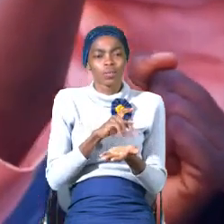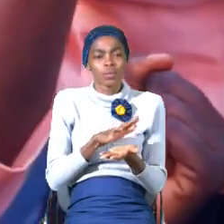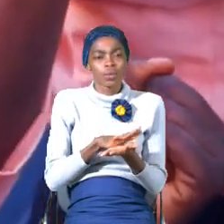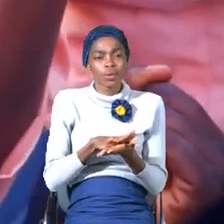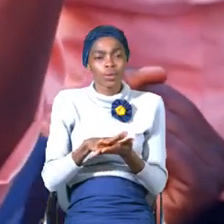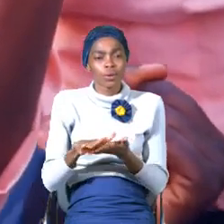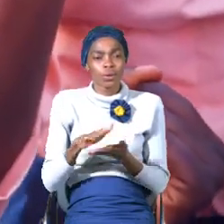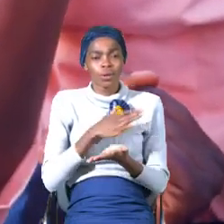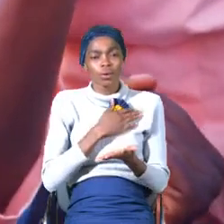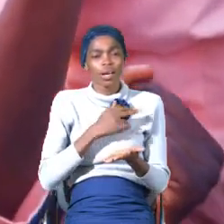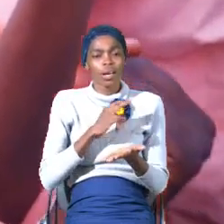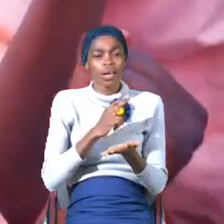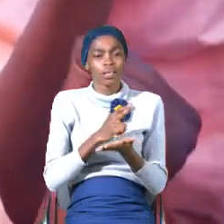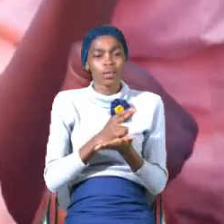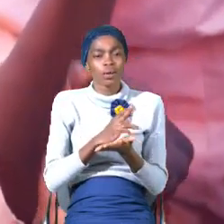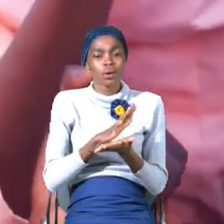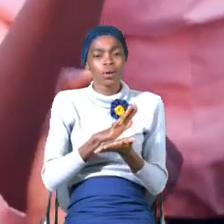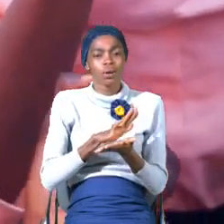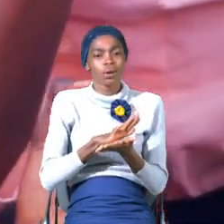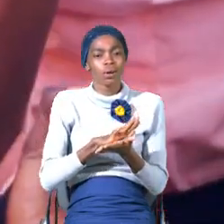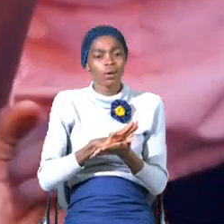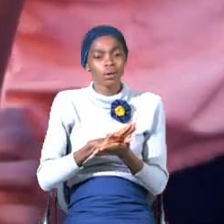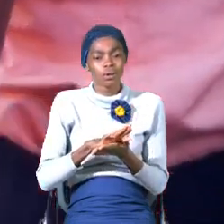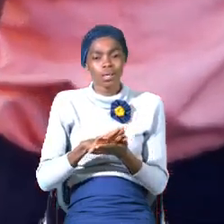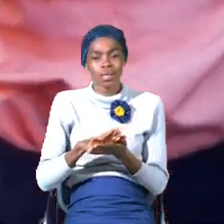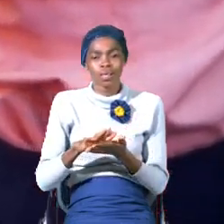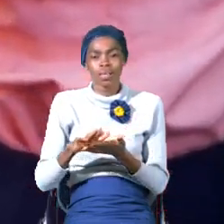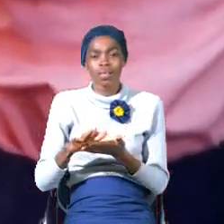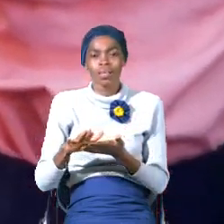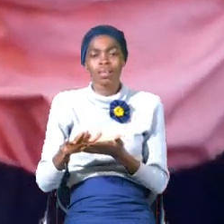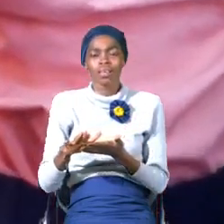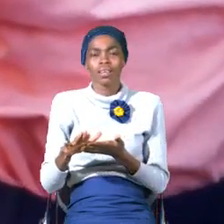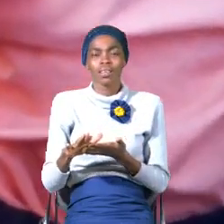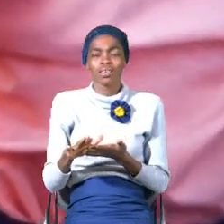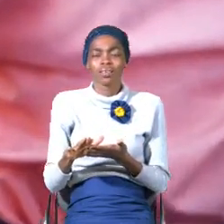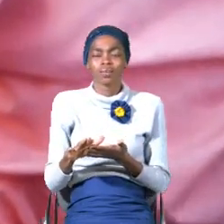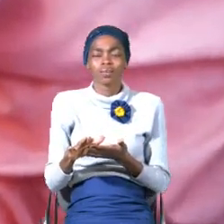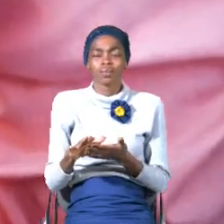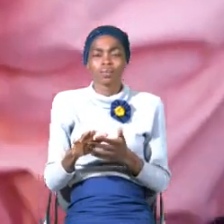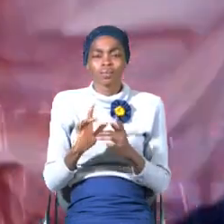sanctuary, pure and holy,